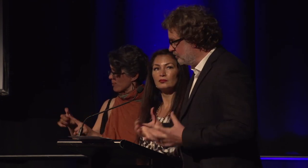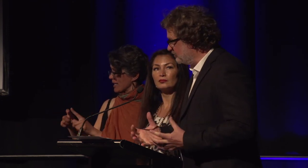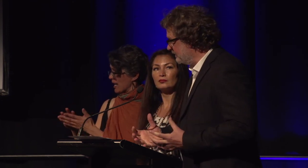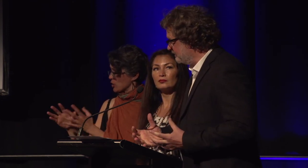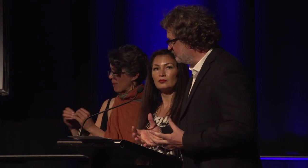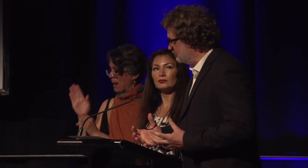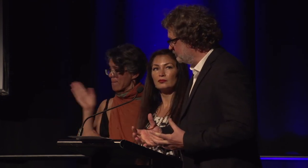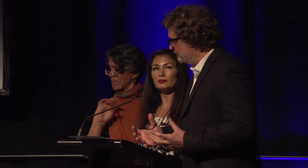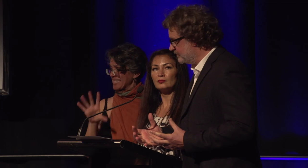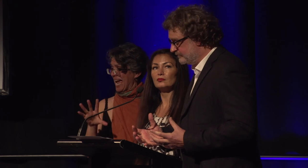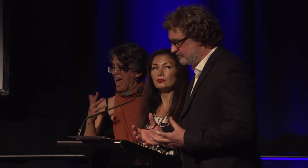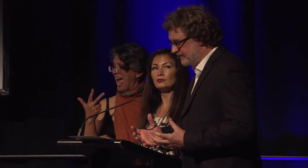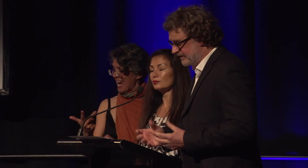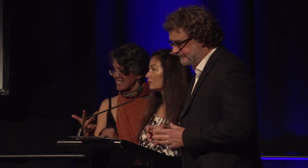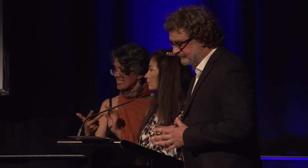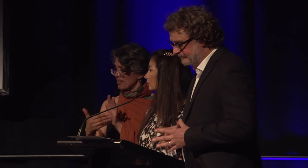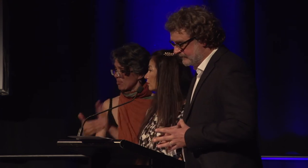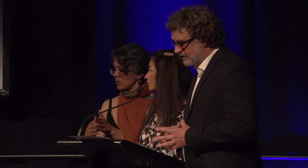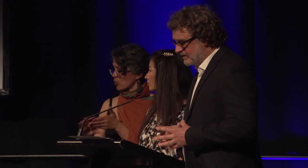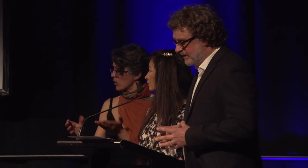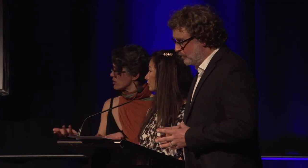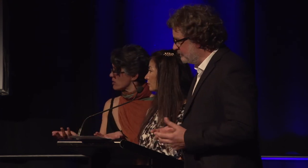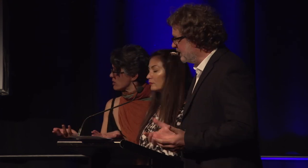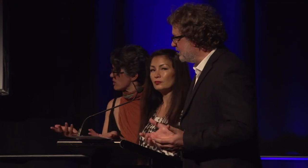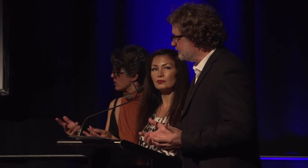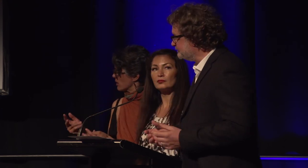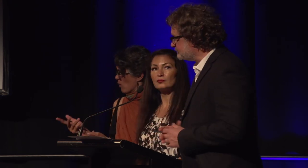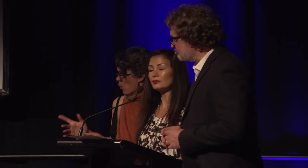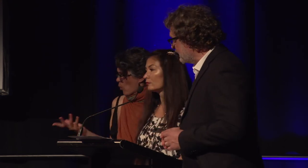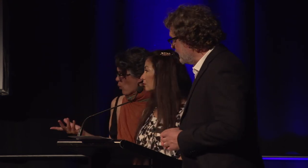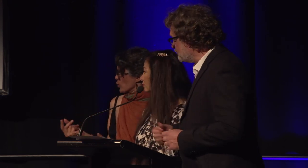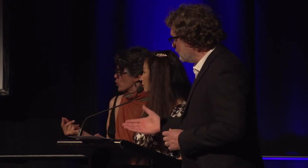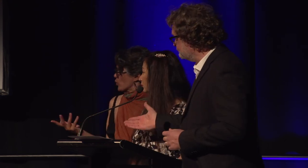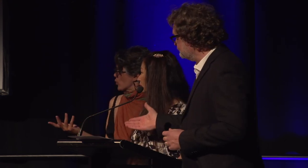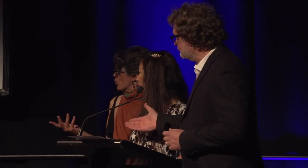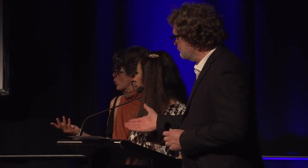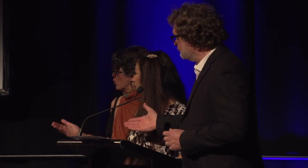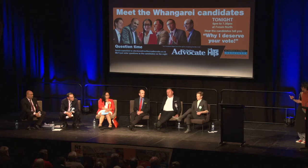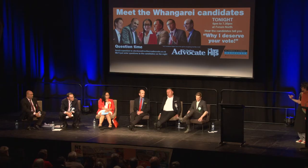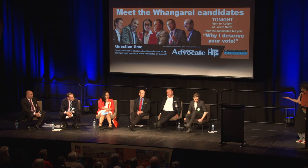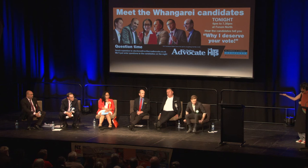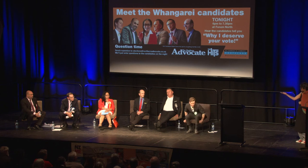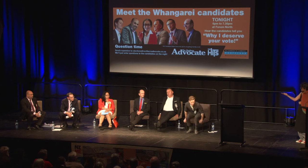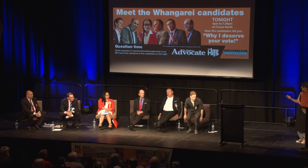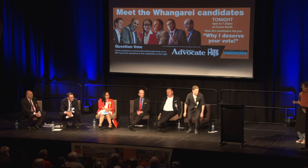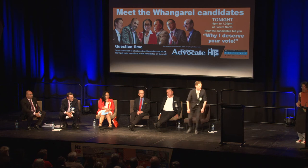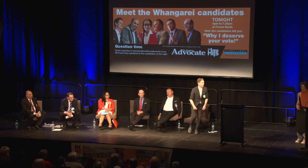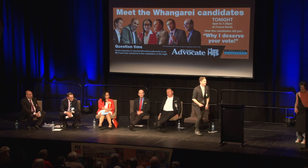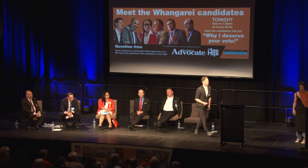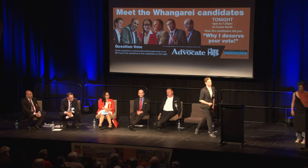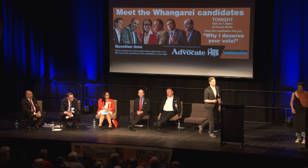be hugely beneficial to Northland, to Whangarei, and what can be done about it? Ash Owen.